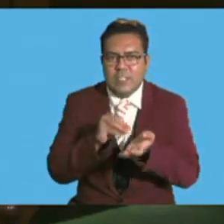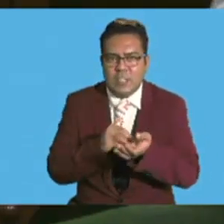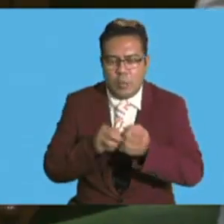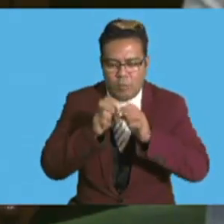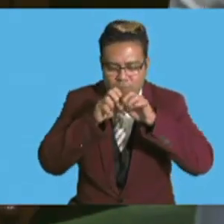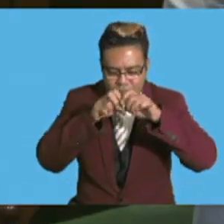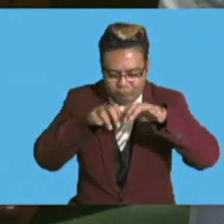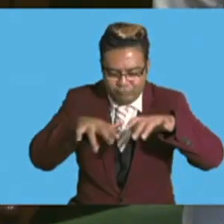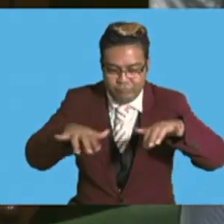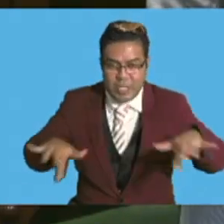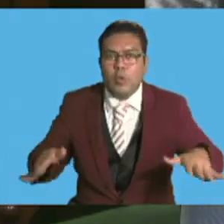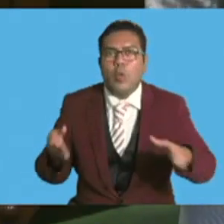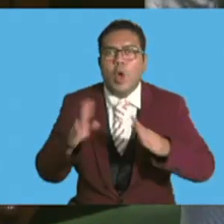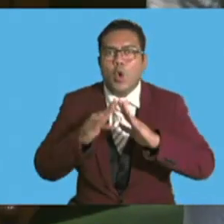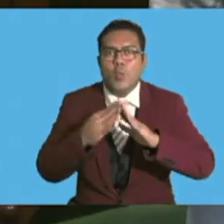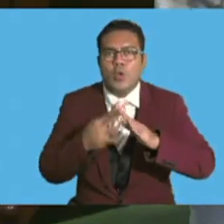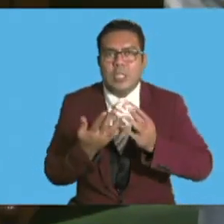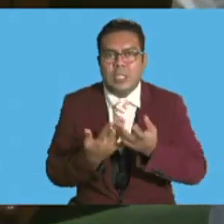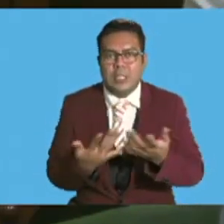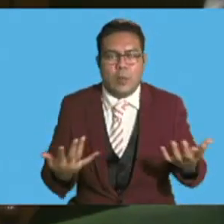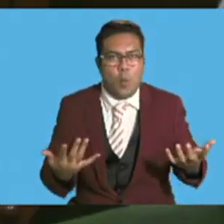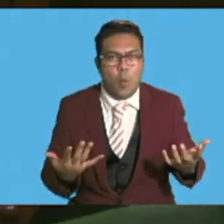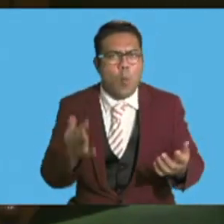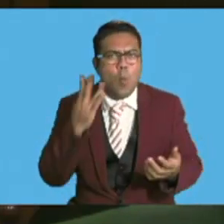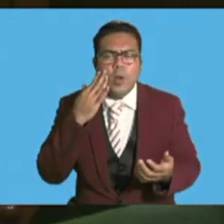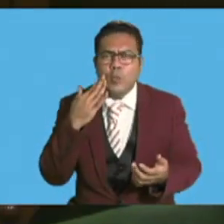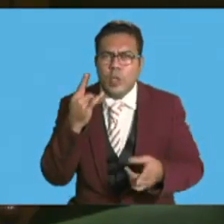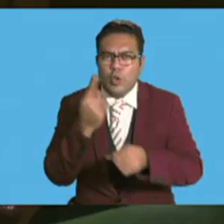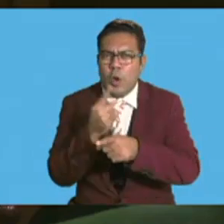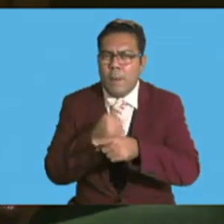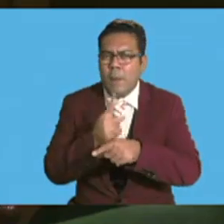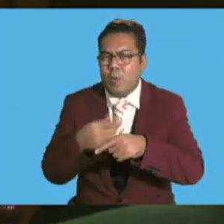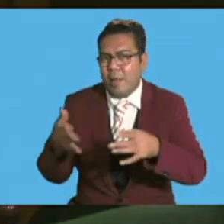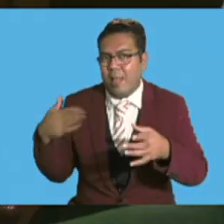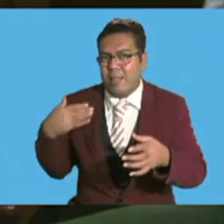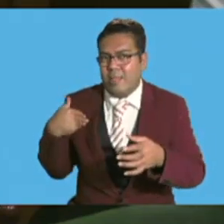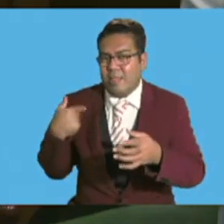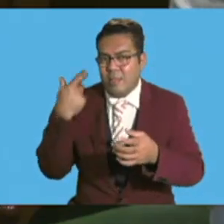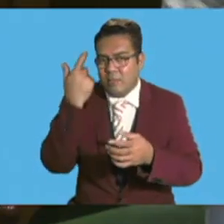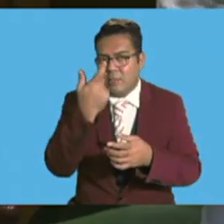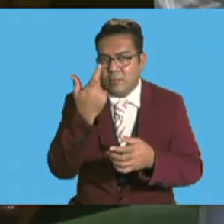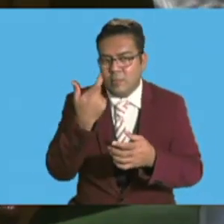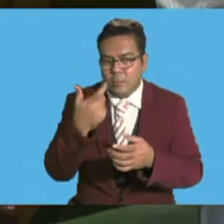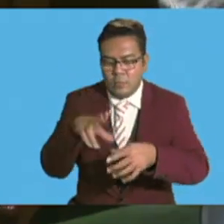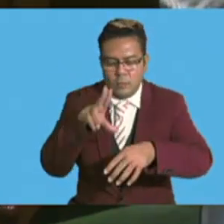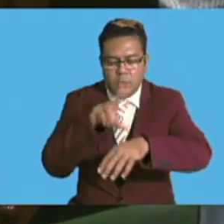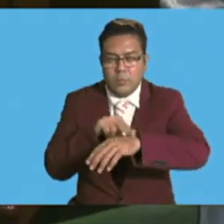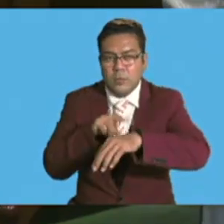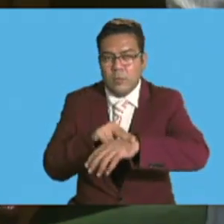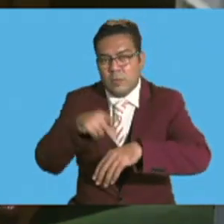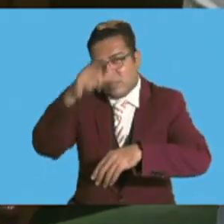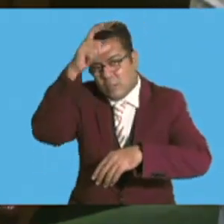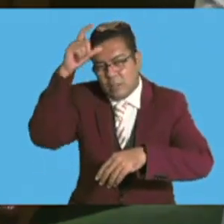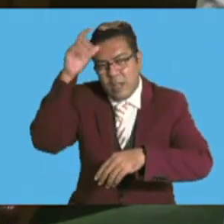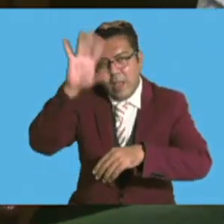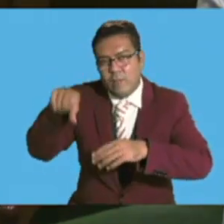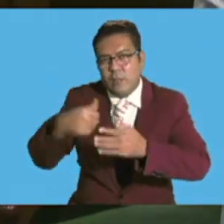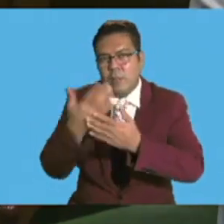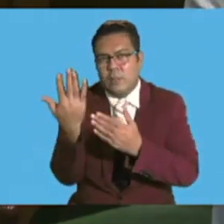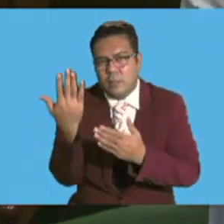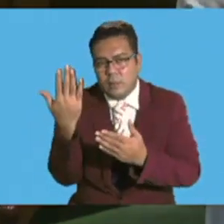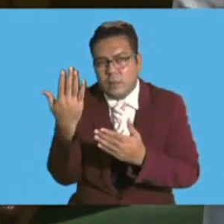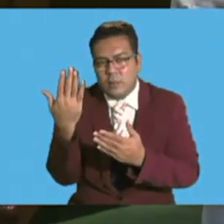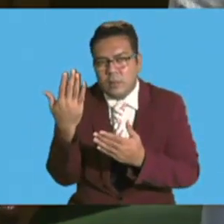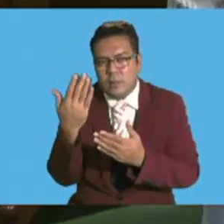right down to the community. When we talk about healthcare, we often focus on work that our doctors and nurses do every day in hospital and health centers and